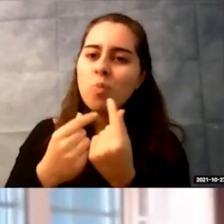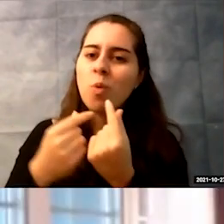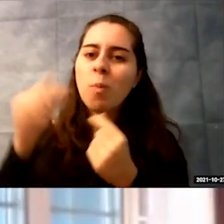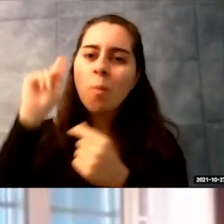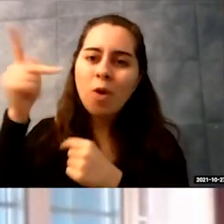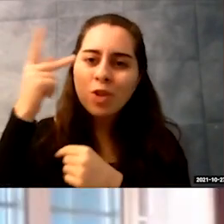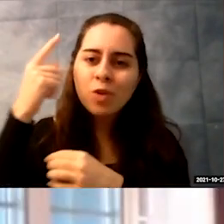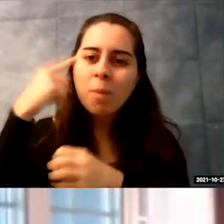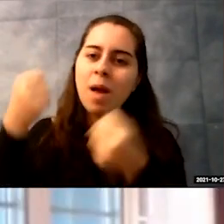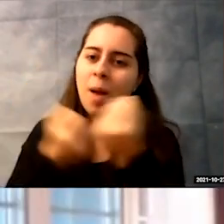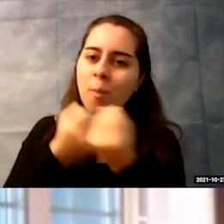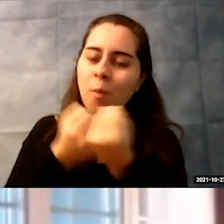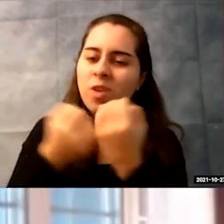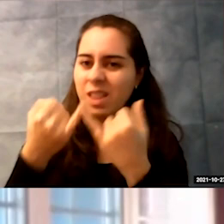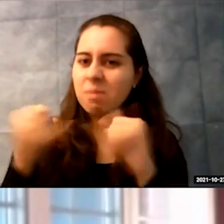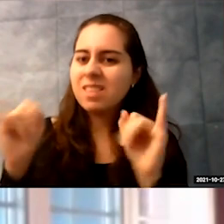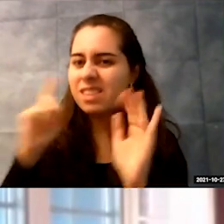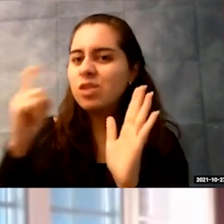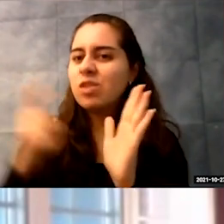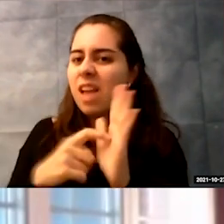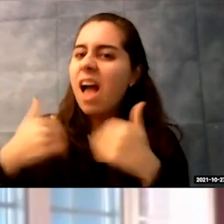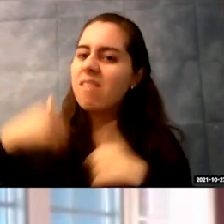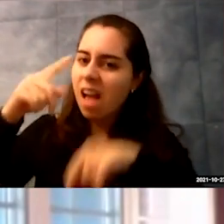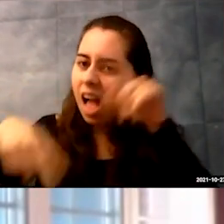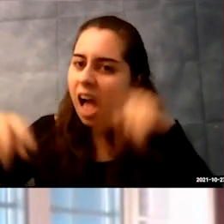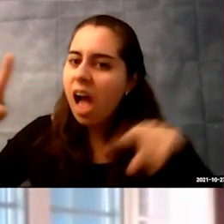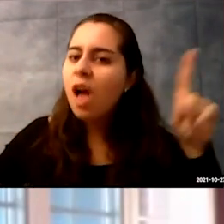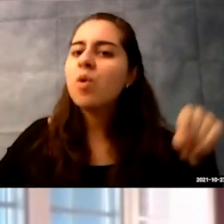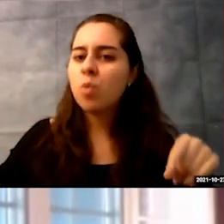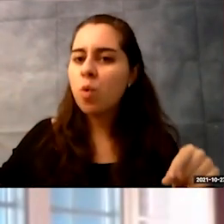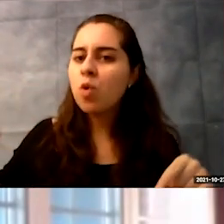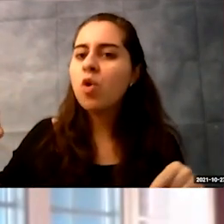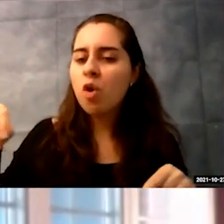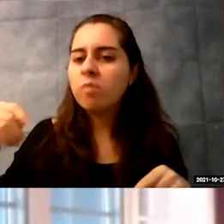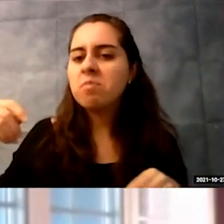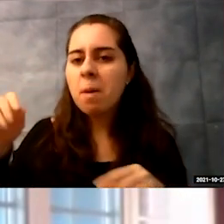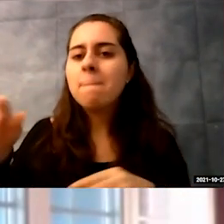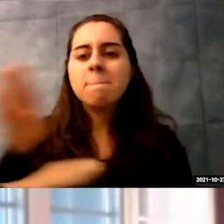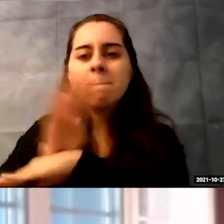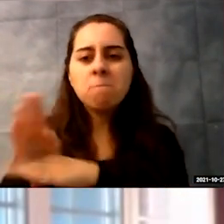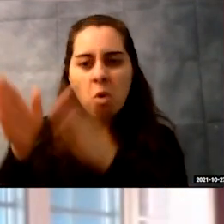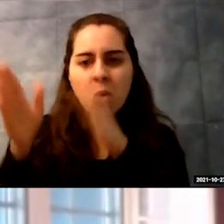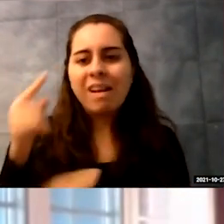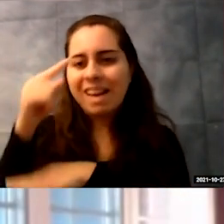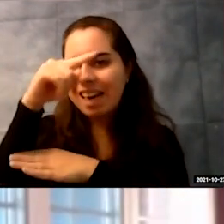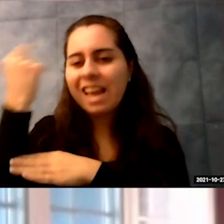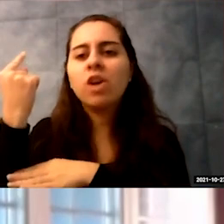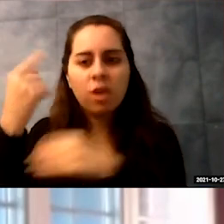And there were some Afro Boricuas that were in the leadership of these organizations, but